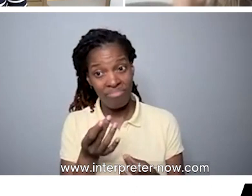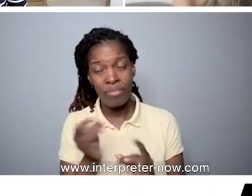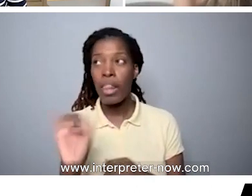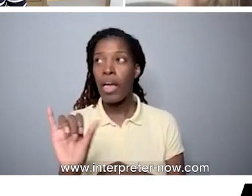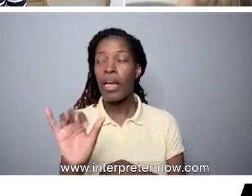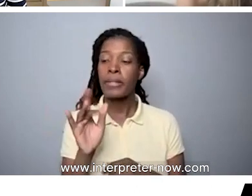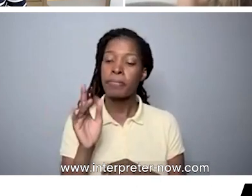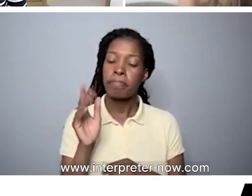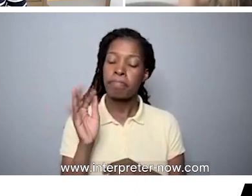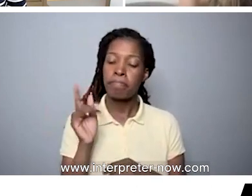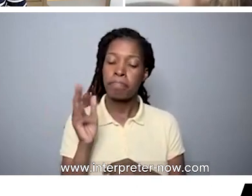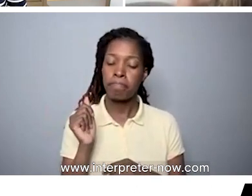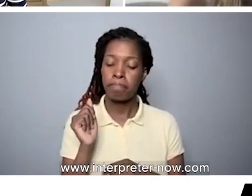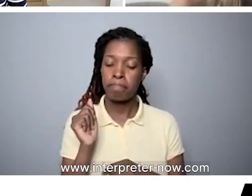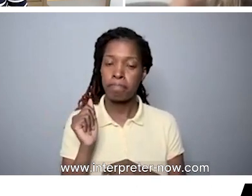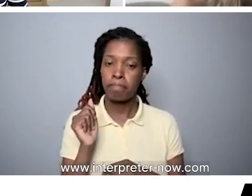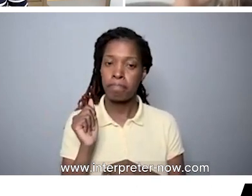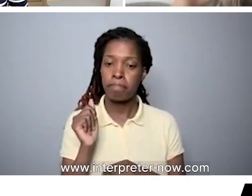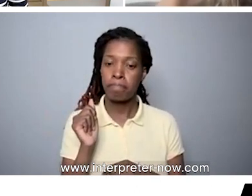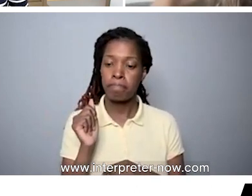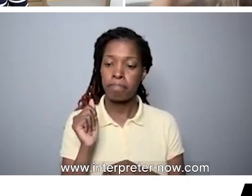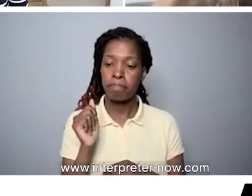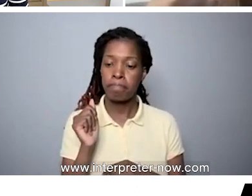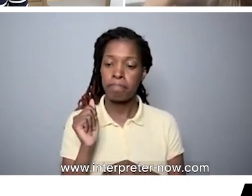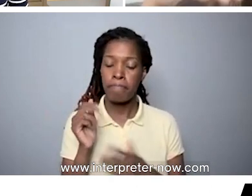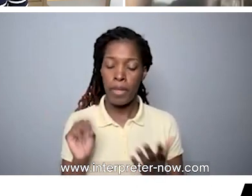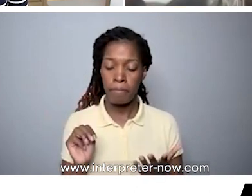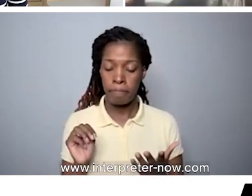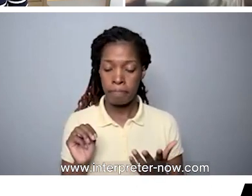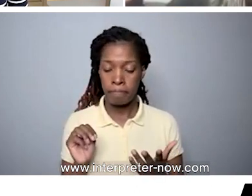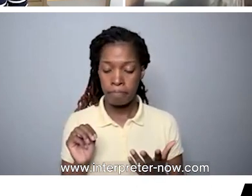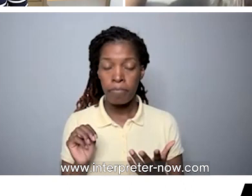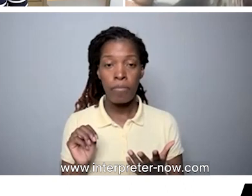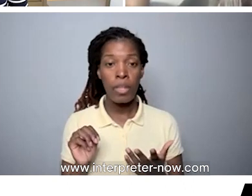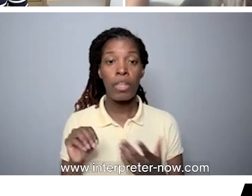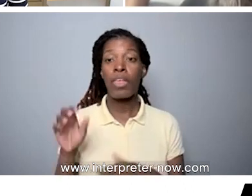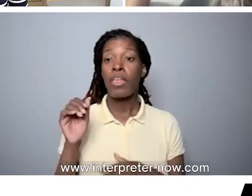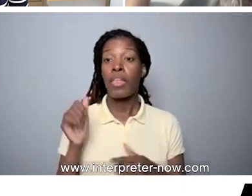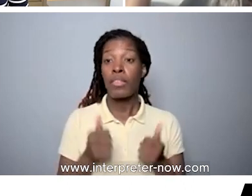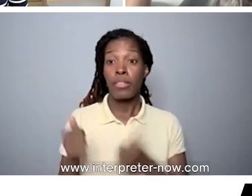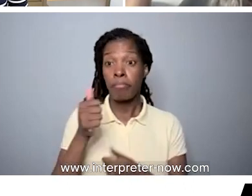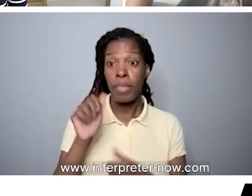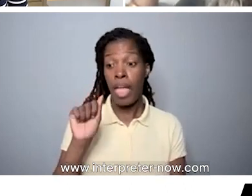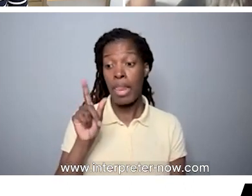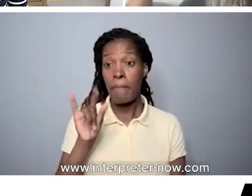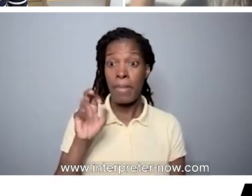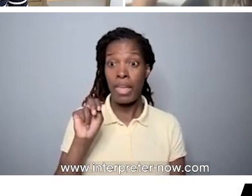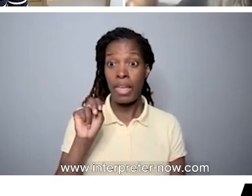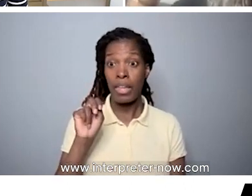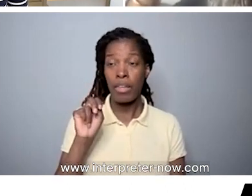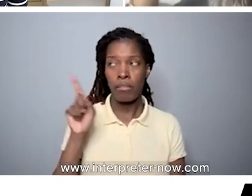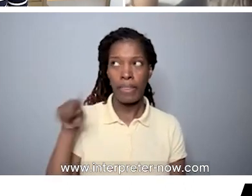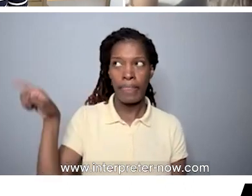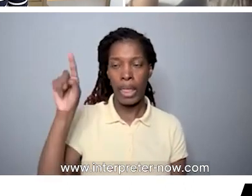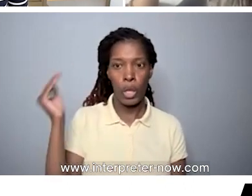the administration is aware that like people who get our executives are really bad managers because